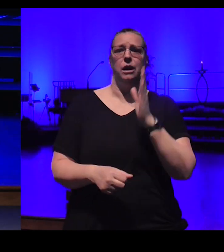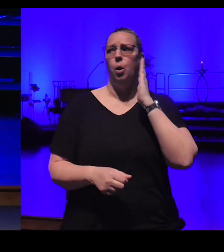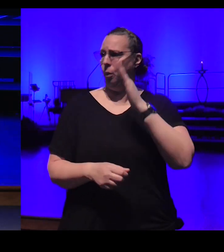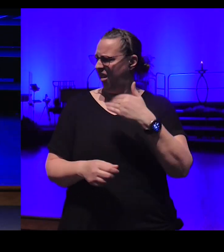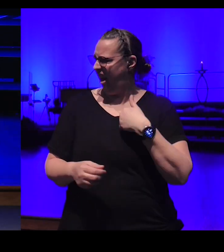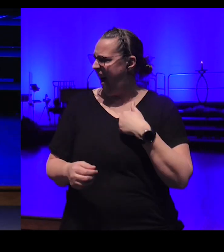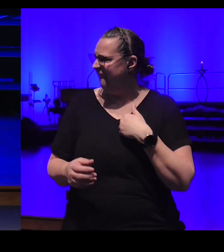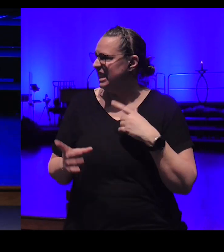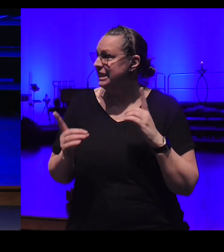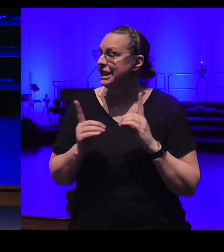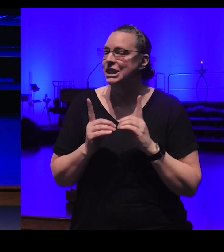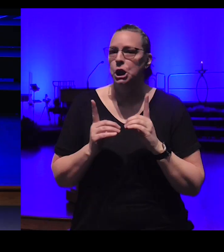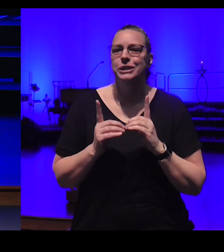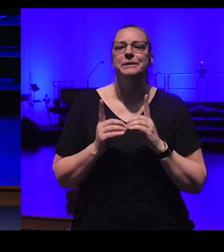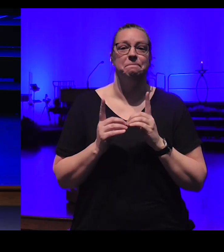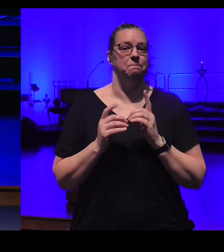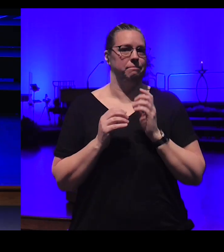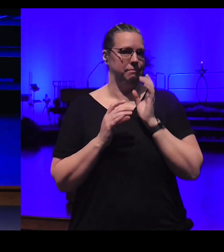be dessert.